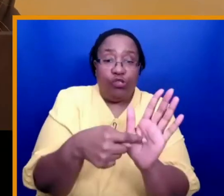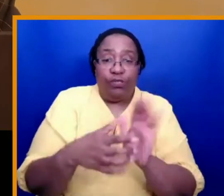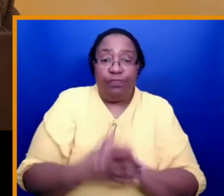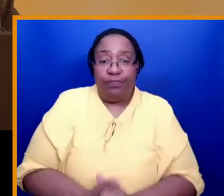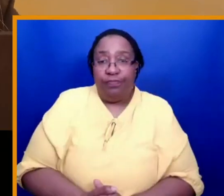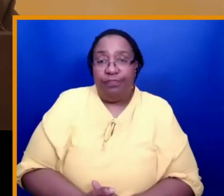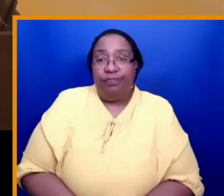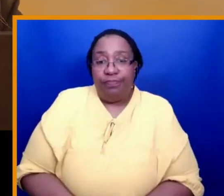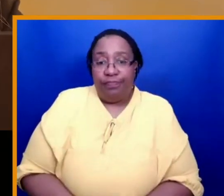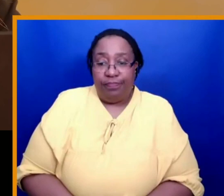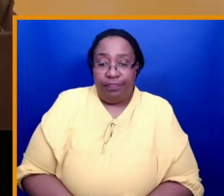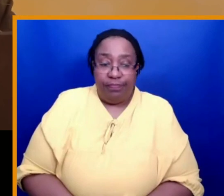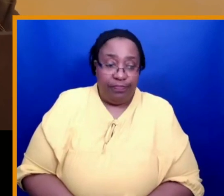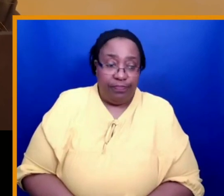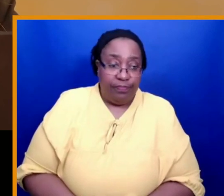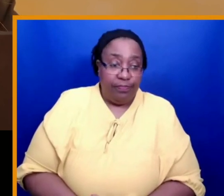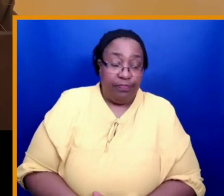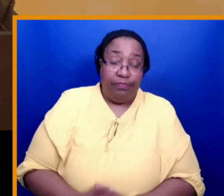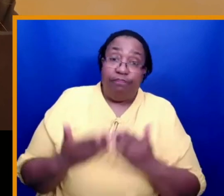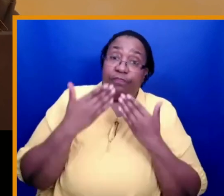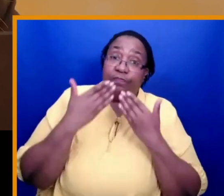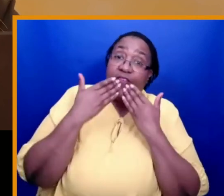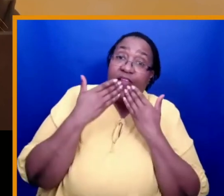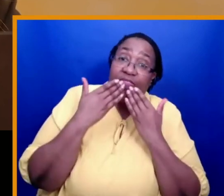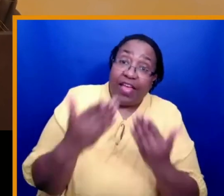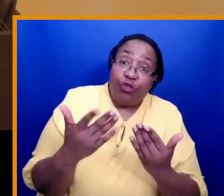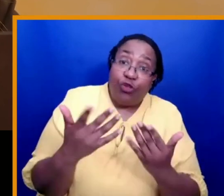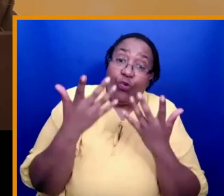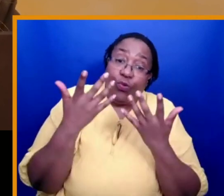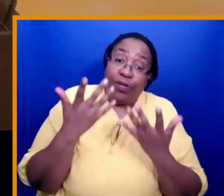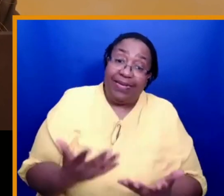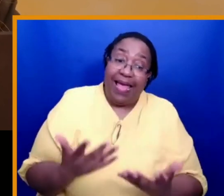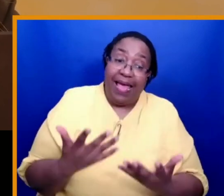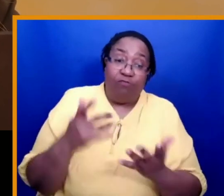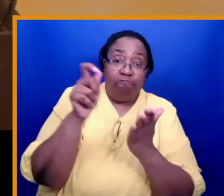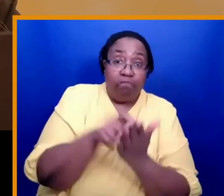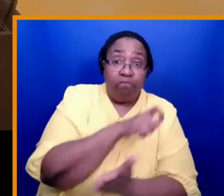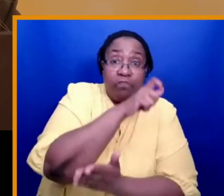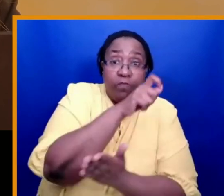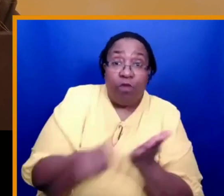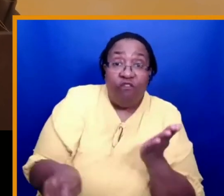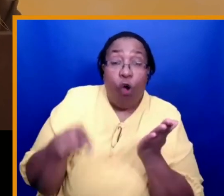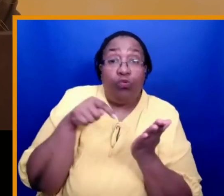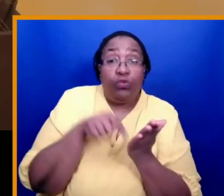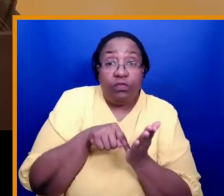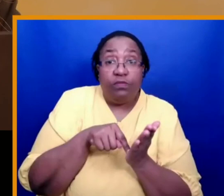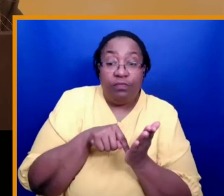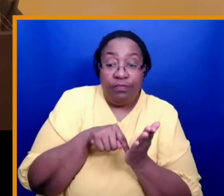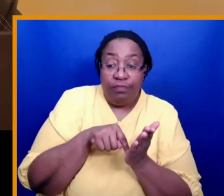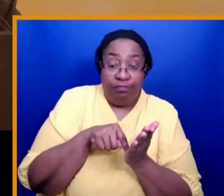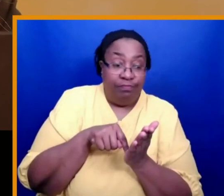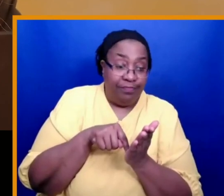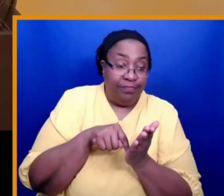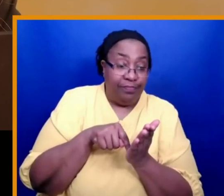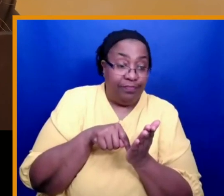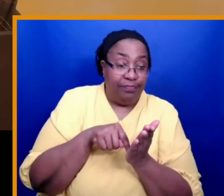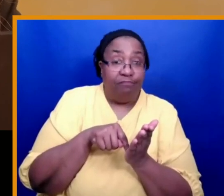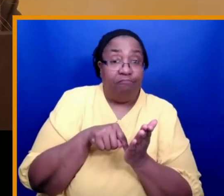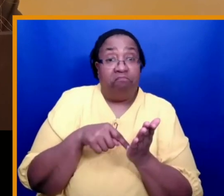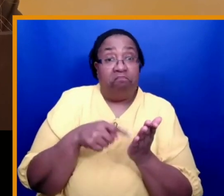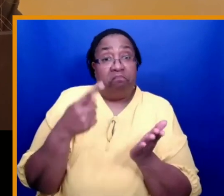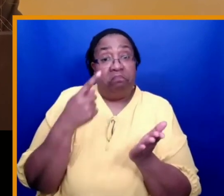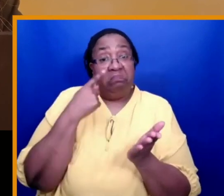Thank you very much, Alex. So we now move to a vote on the motion as a whole. So you'll see that